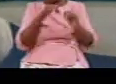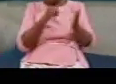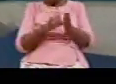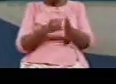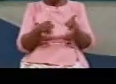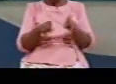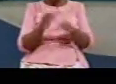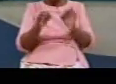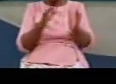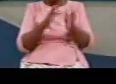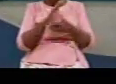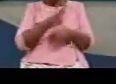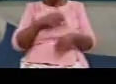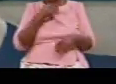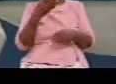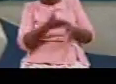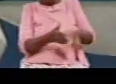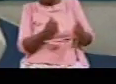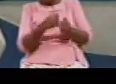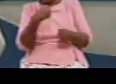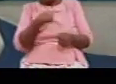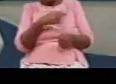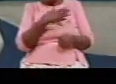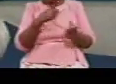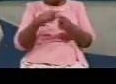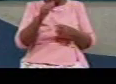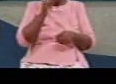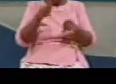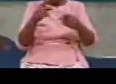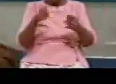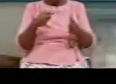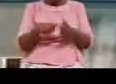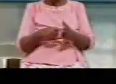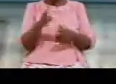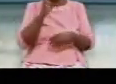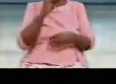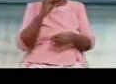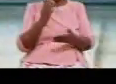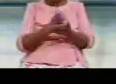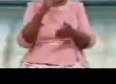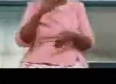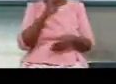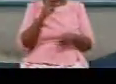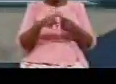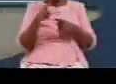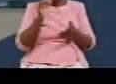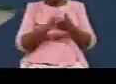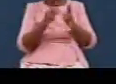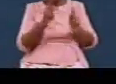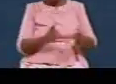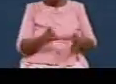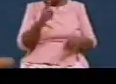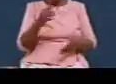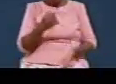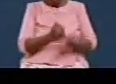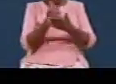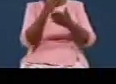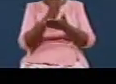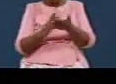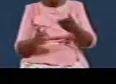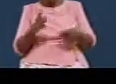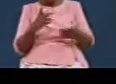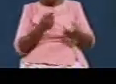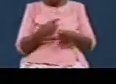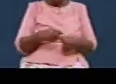me, and I'm giving this cold water to him. And you are, you know, helping somebody, you are visiting